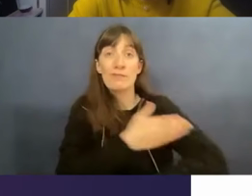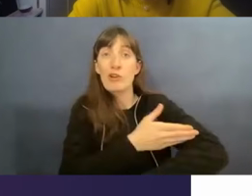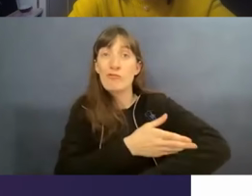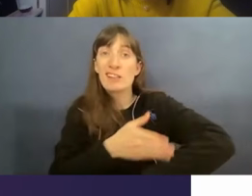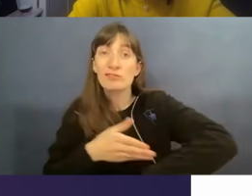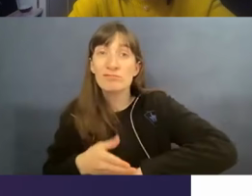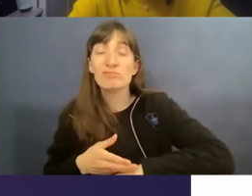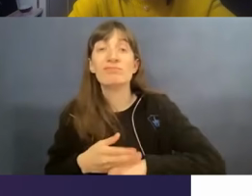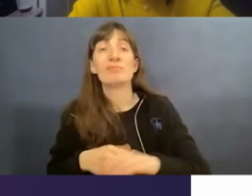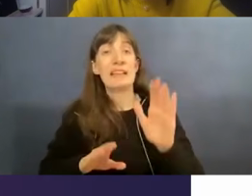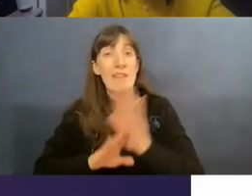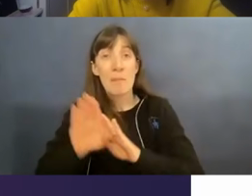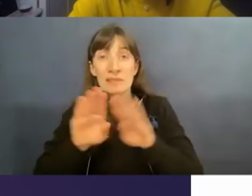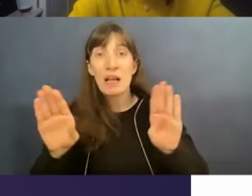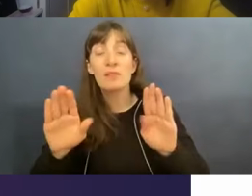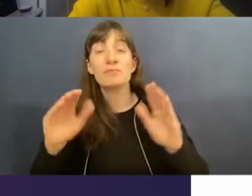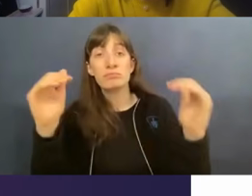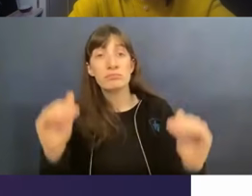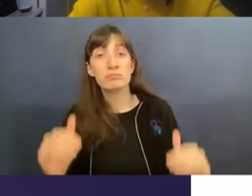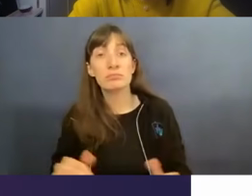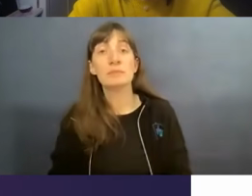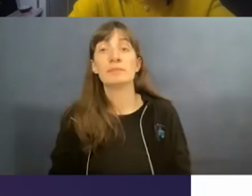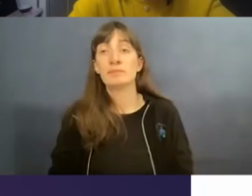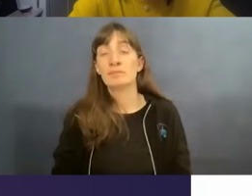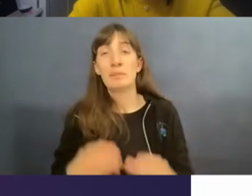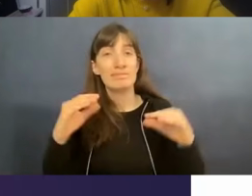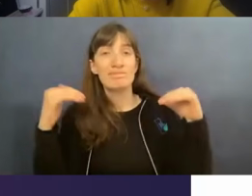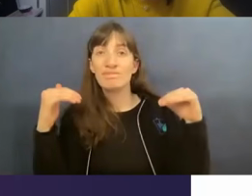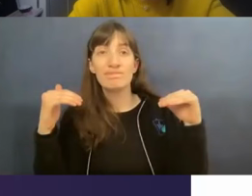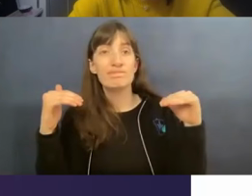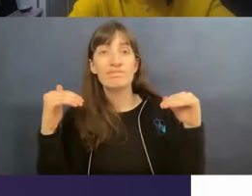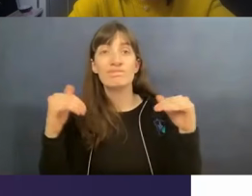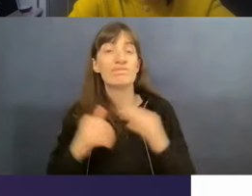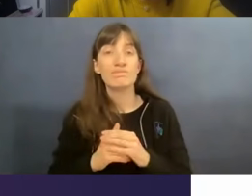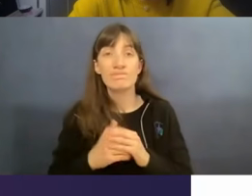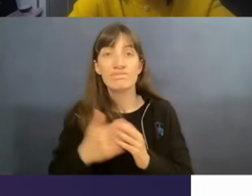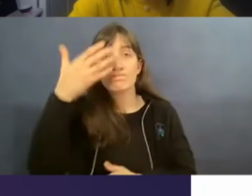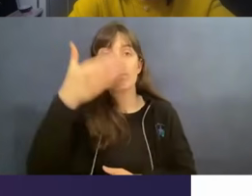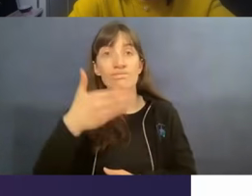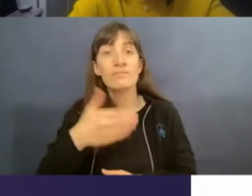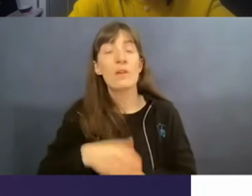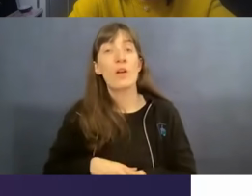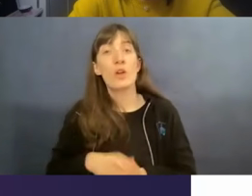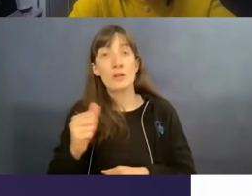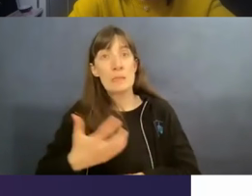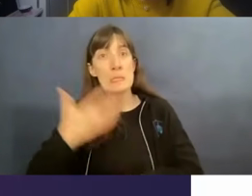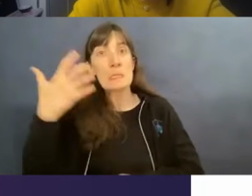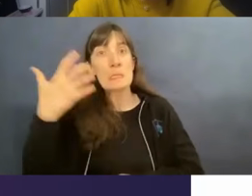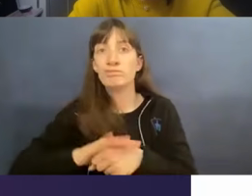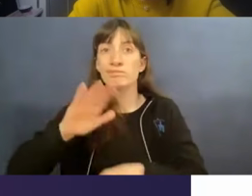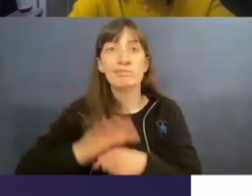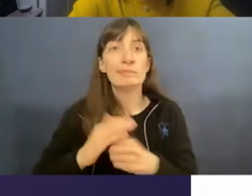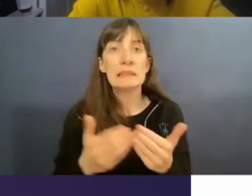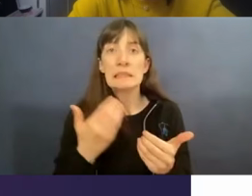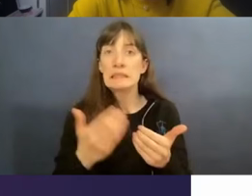smile. They might have very consistent illnesses or anger outbursts.